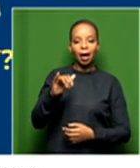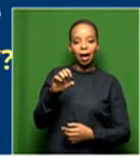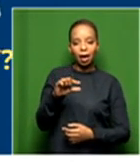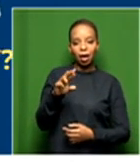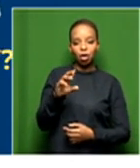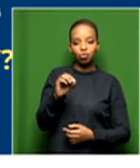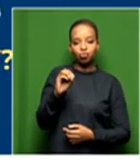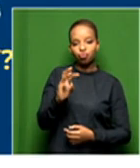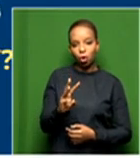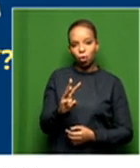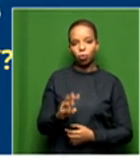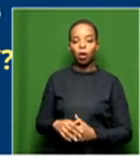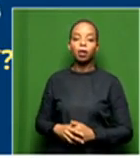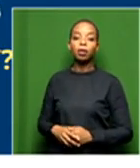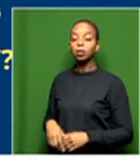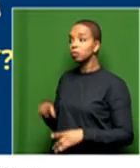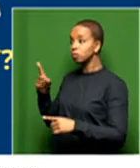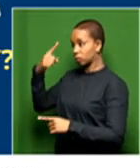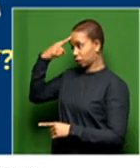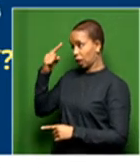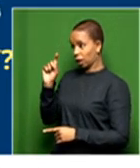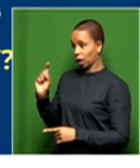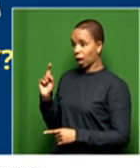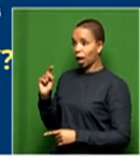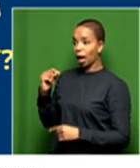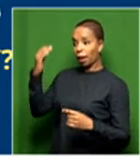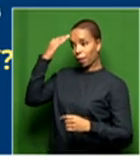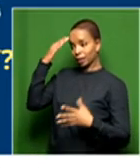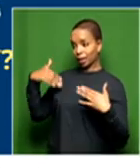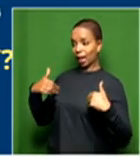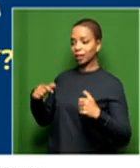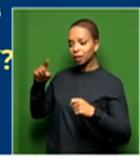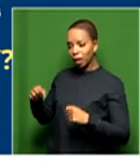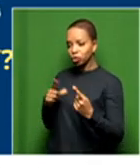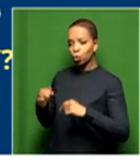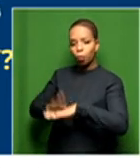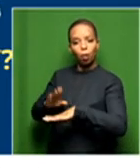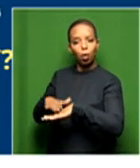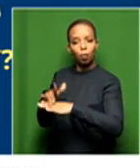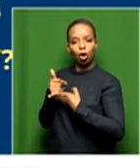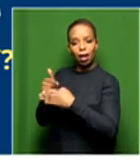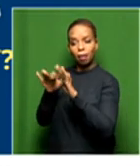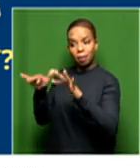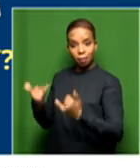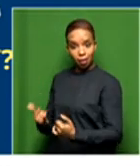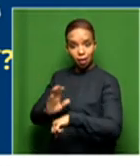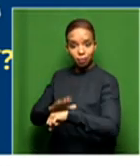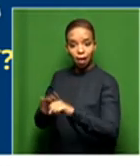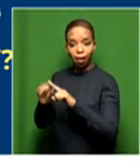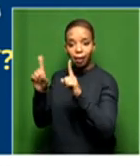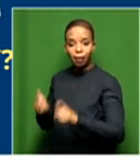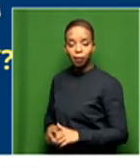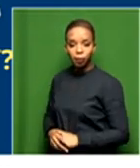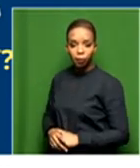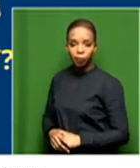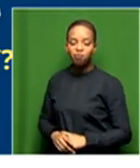should be doing more in relation to the mental health of its citizens during this time? Yeah, absolutely, yes, Simpiwe. I